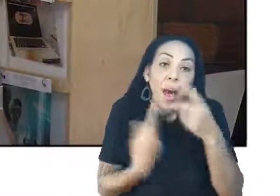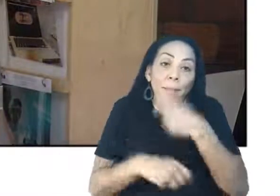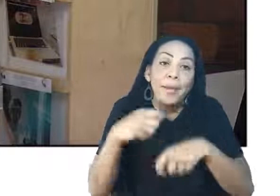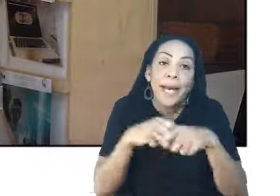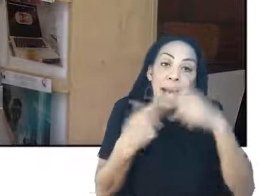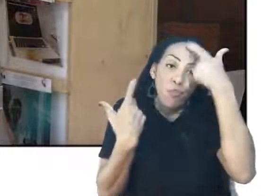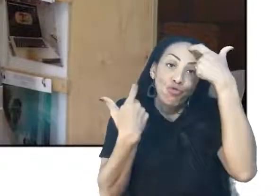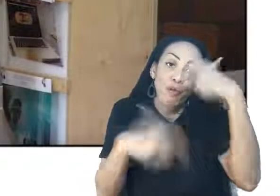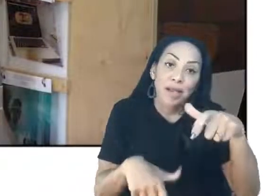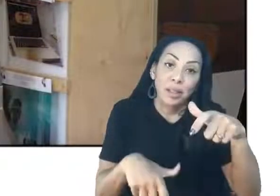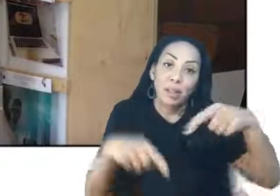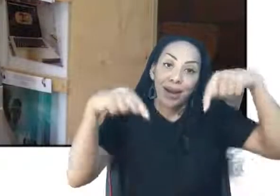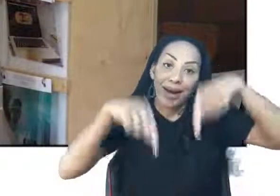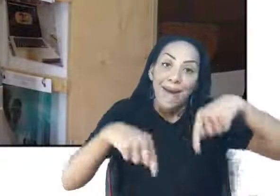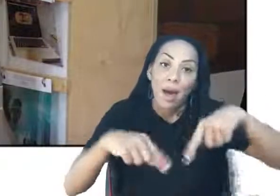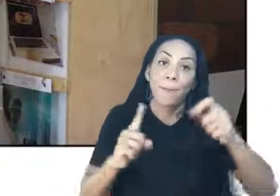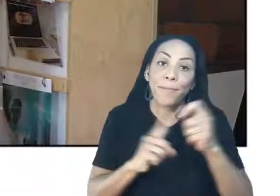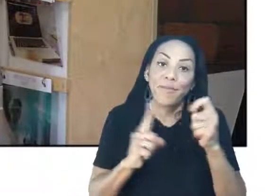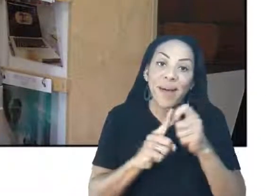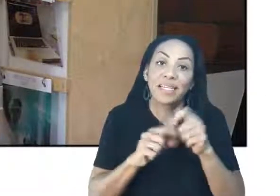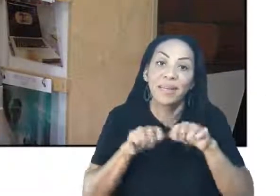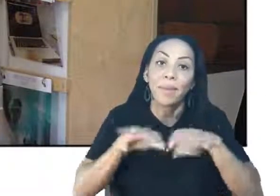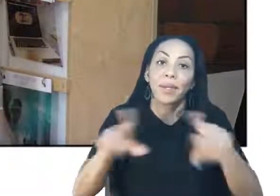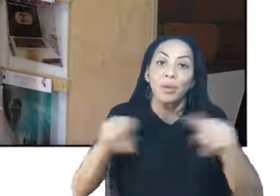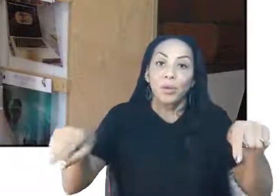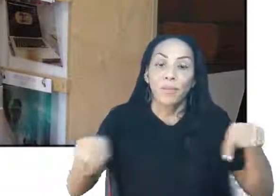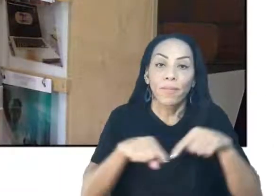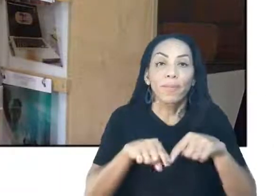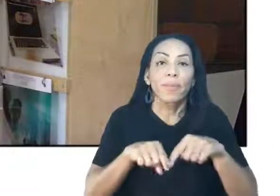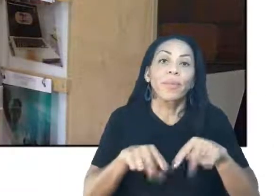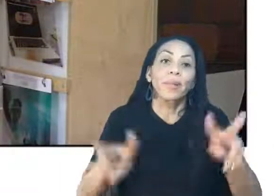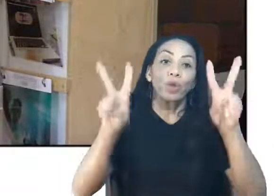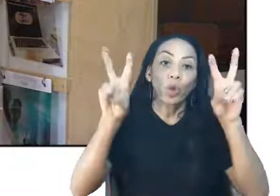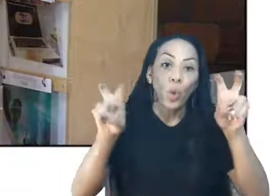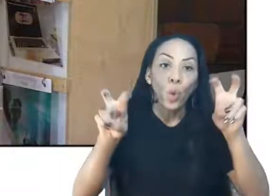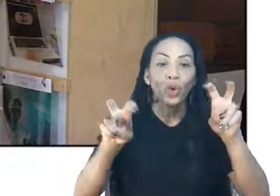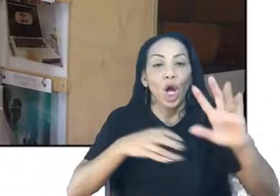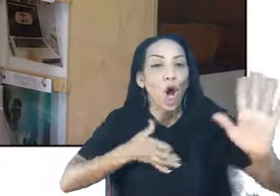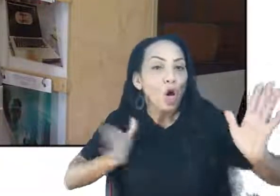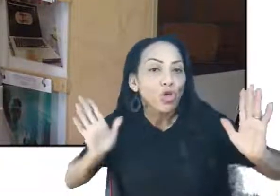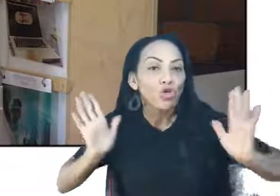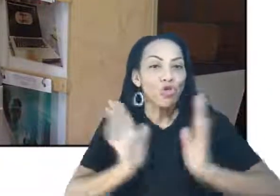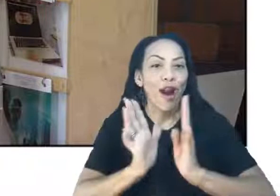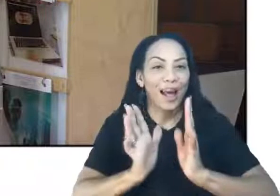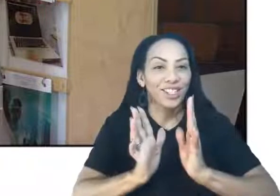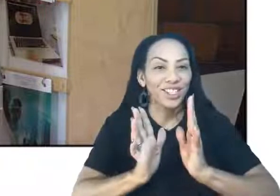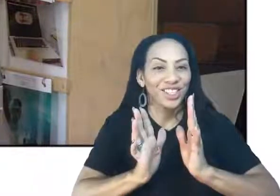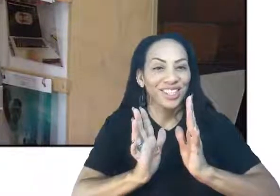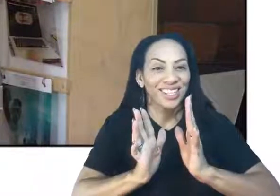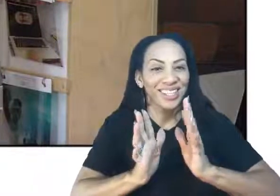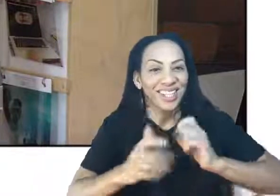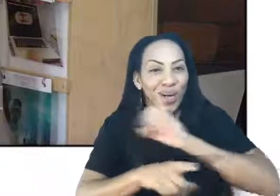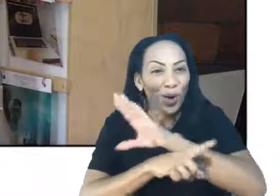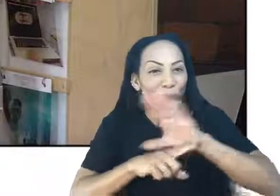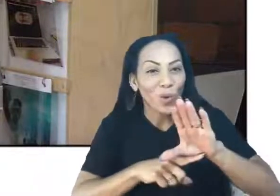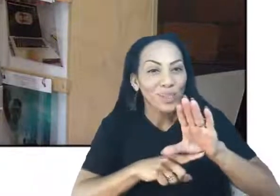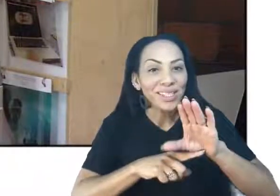Media Studio to develop a project called A Crash Course in Cloudspotting. And I did that after